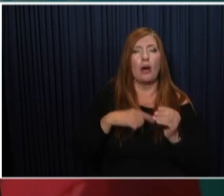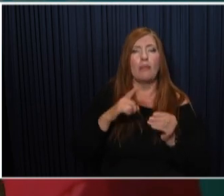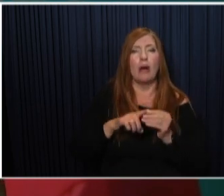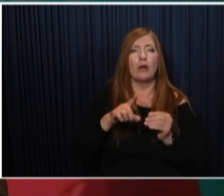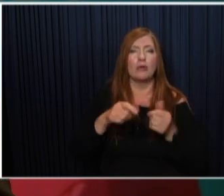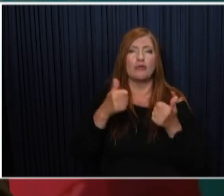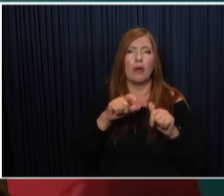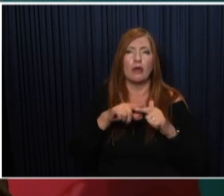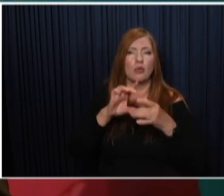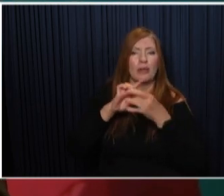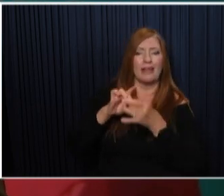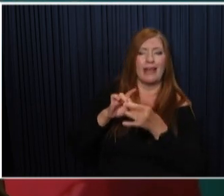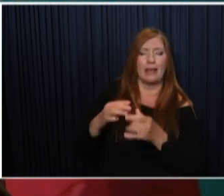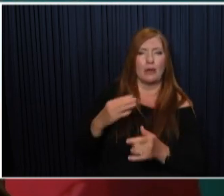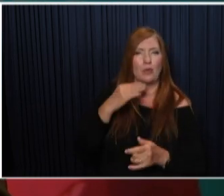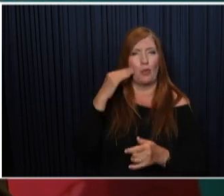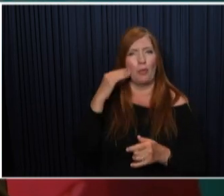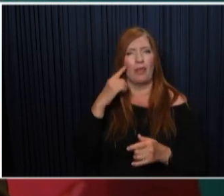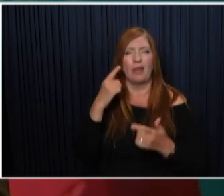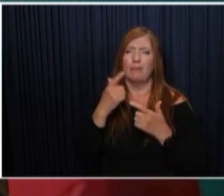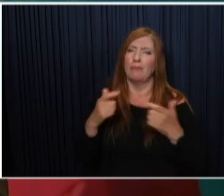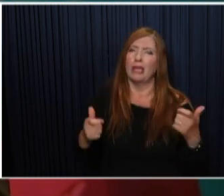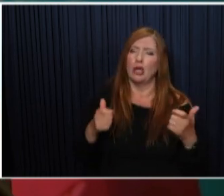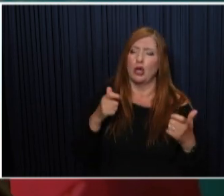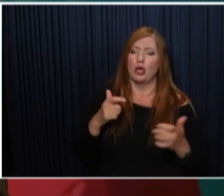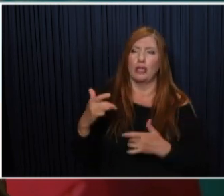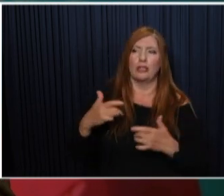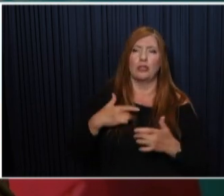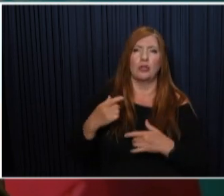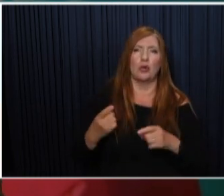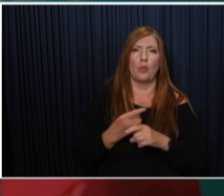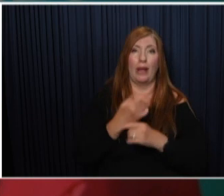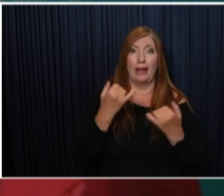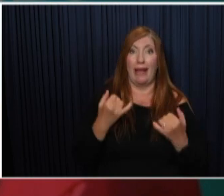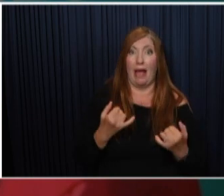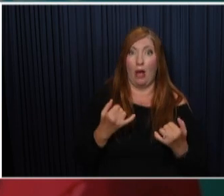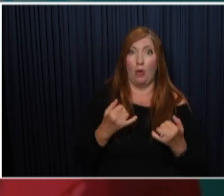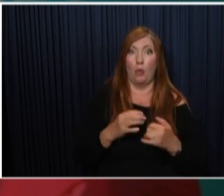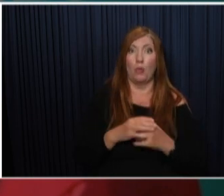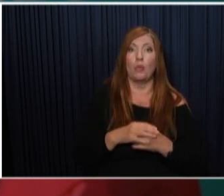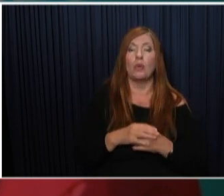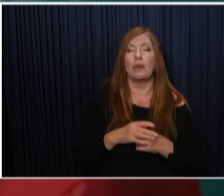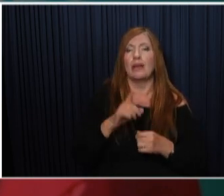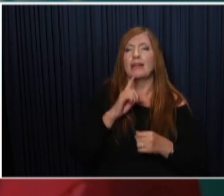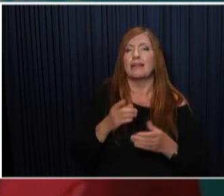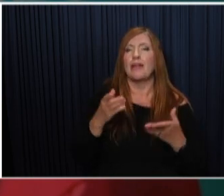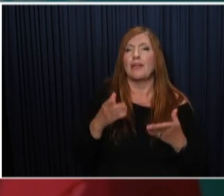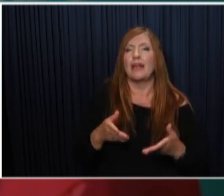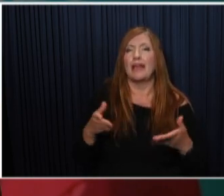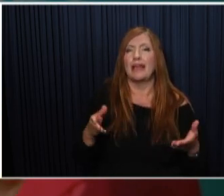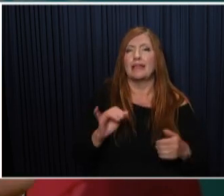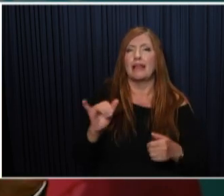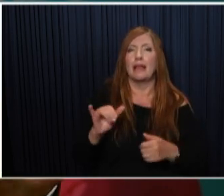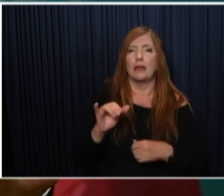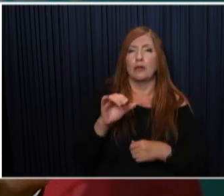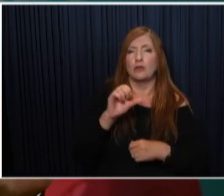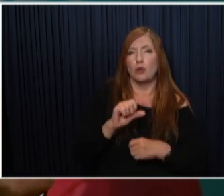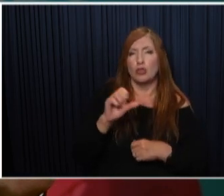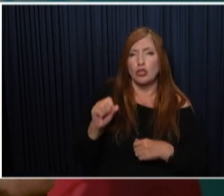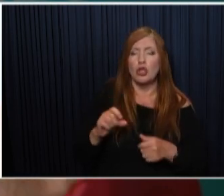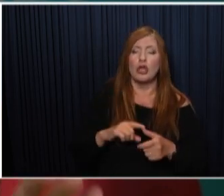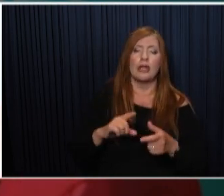to relate it to homes. I think their bigger concern right now is things like Social Security